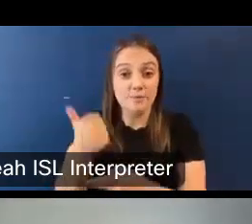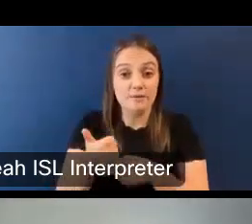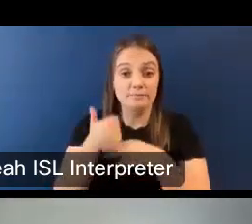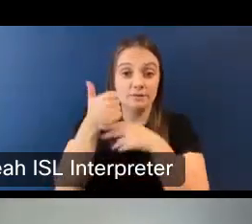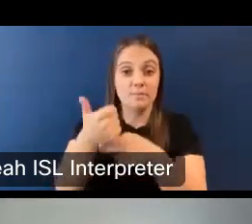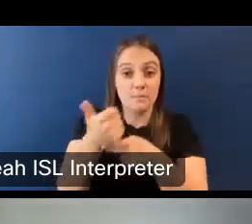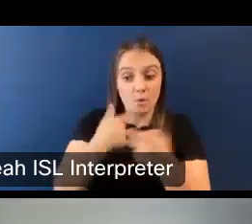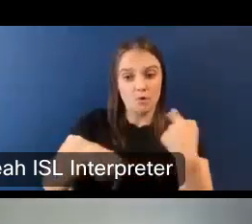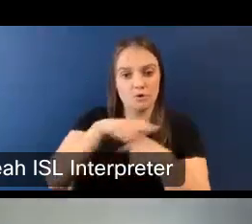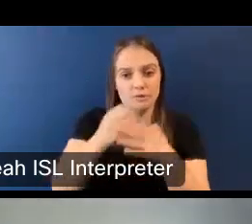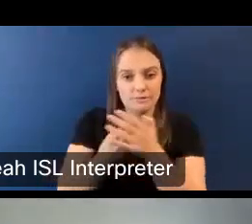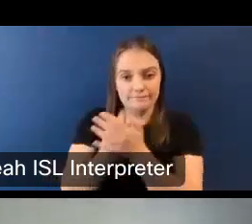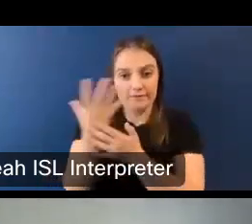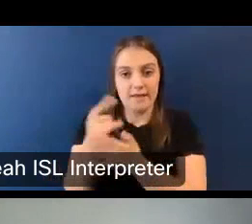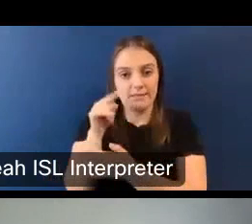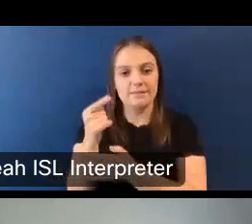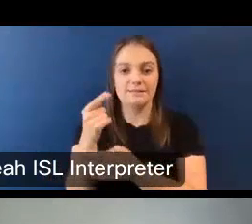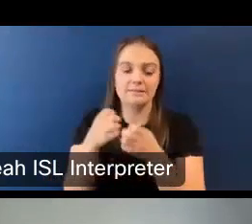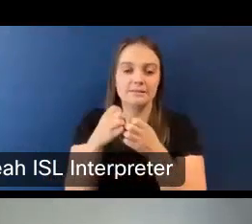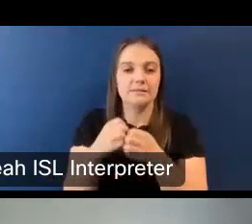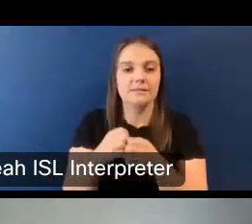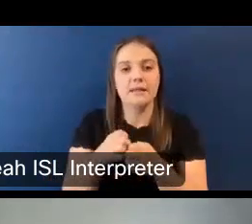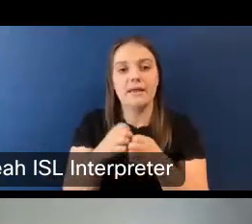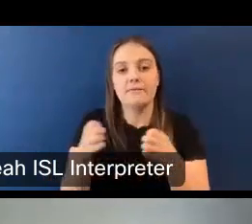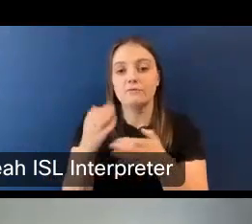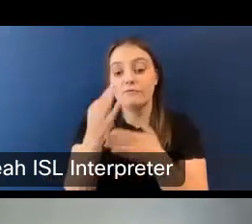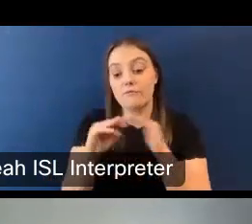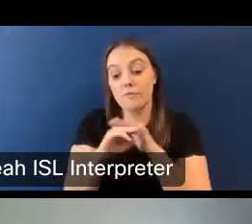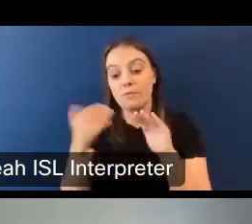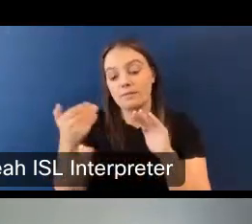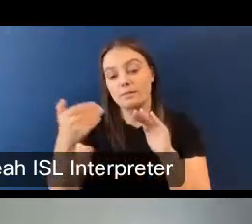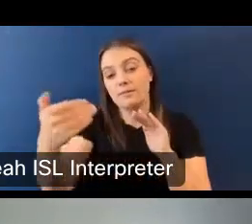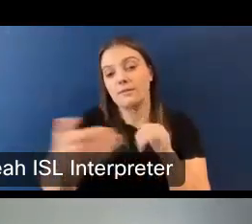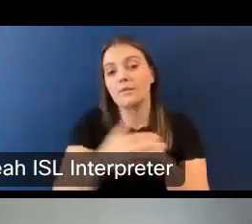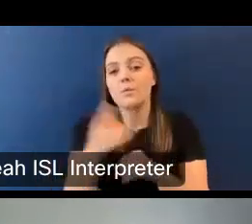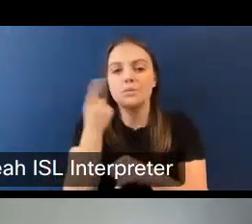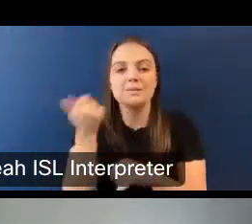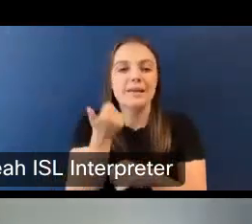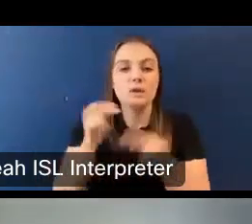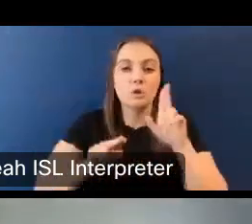quarterly basis, where we highlight any recently published journals, articles